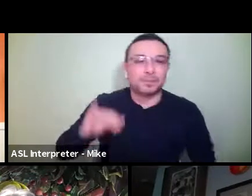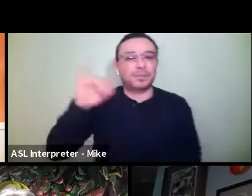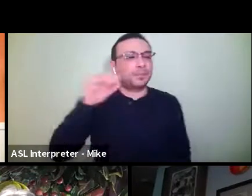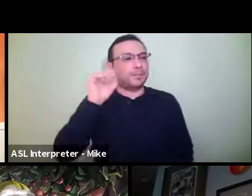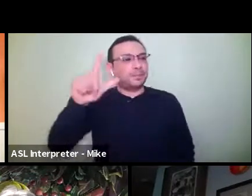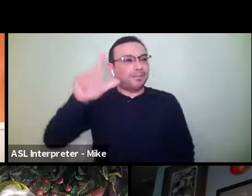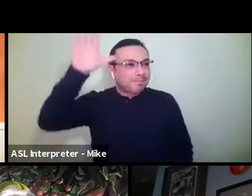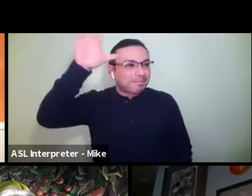I'm gonna